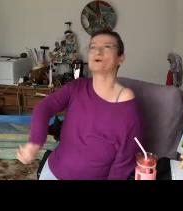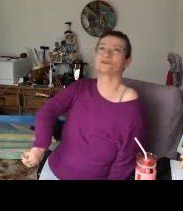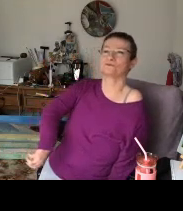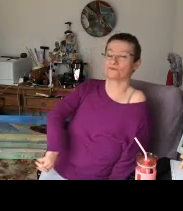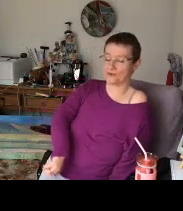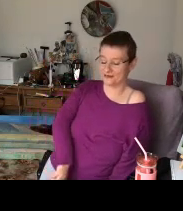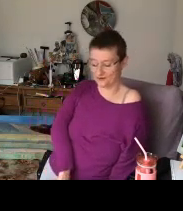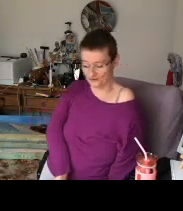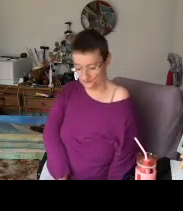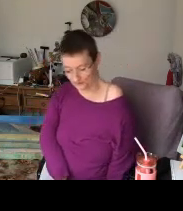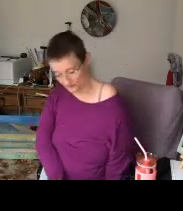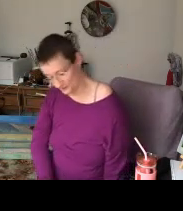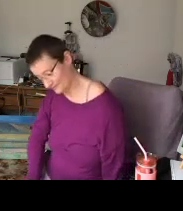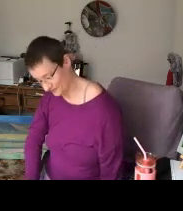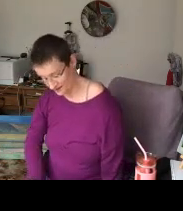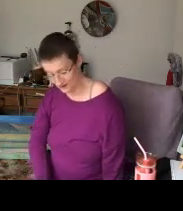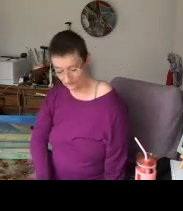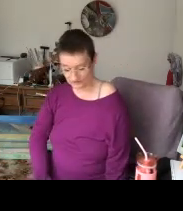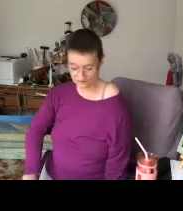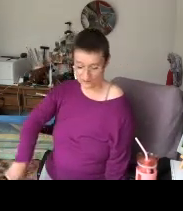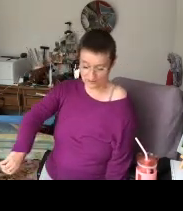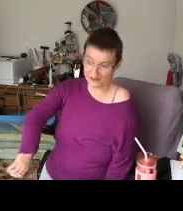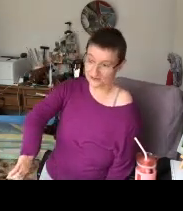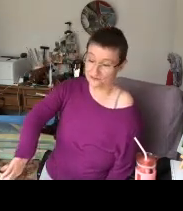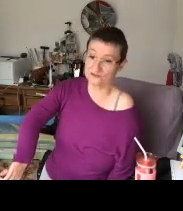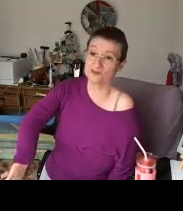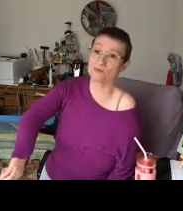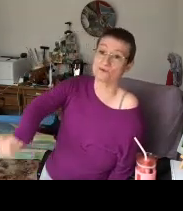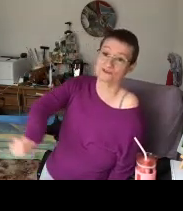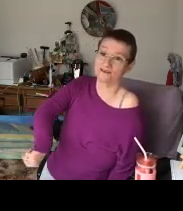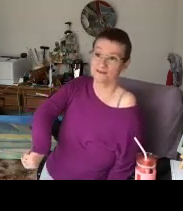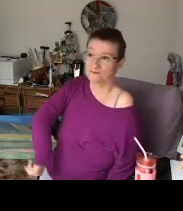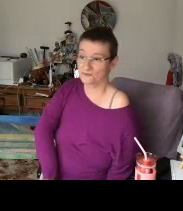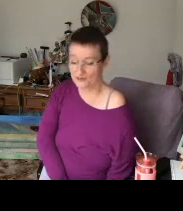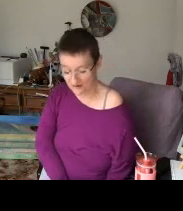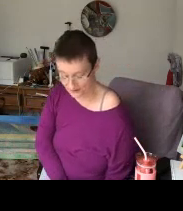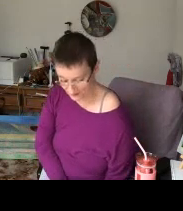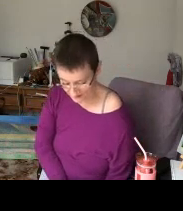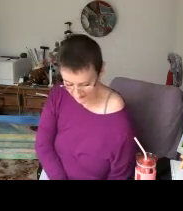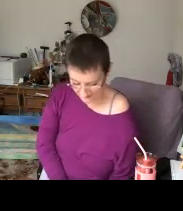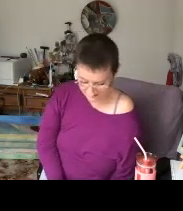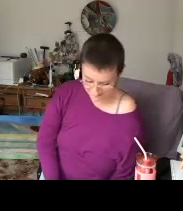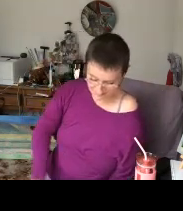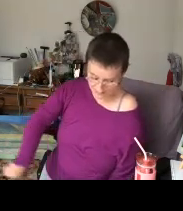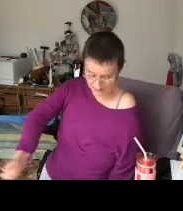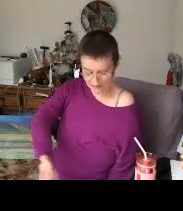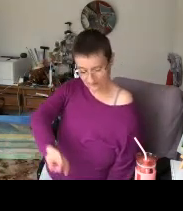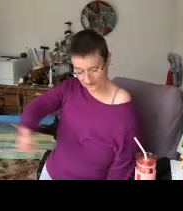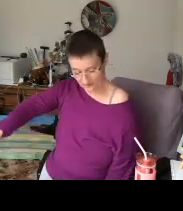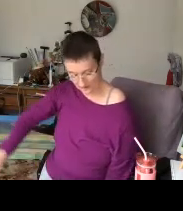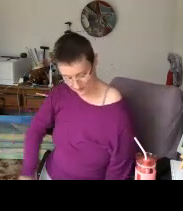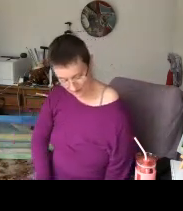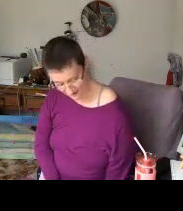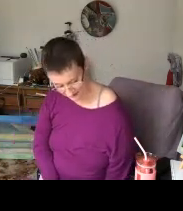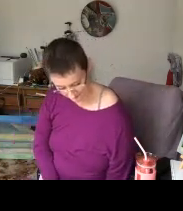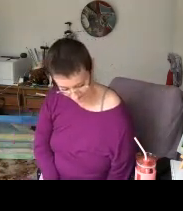whole body weight onto a door in order to open it. So if somebody pulls it from behind me, I'm going to go flat